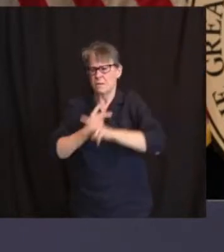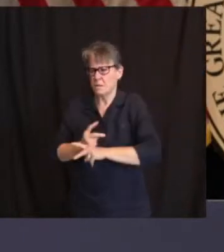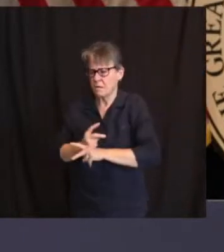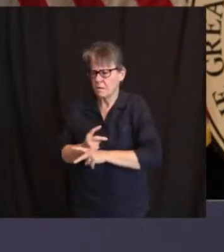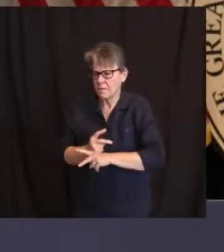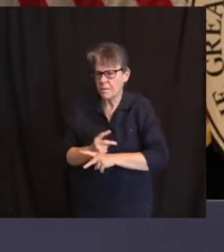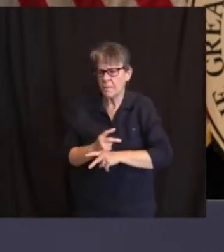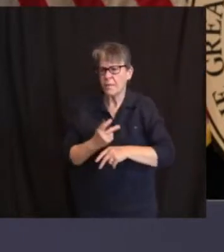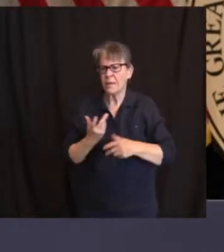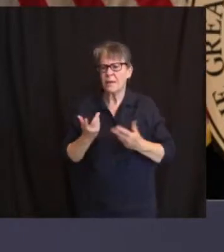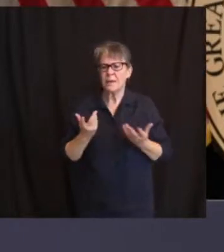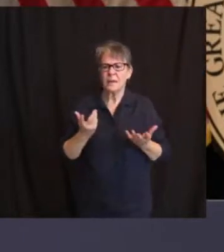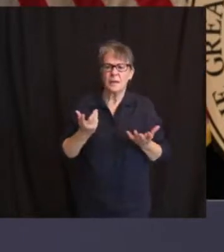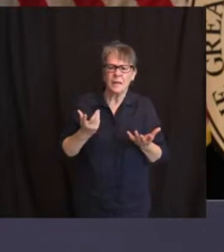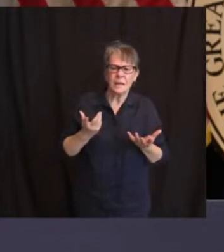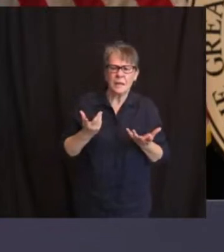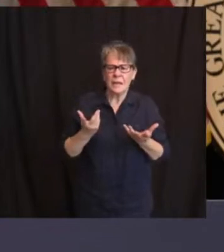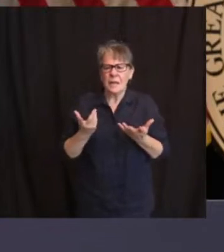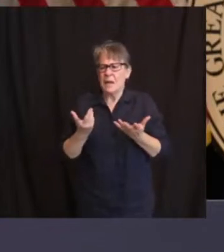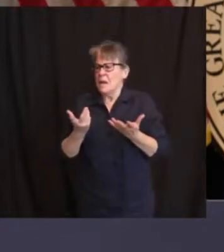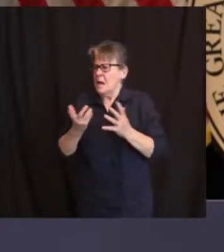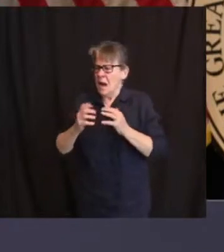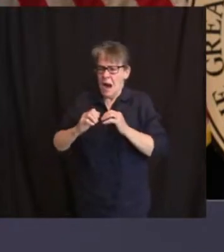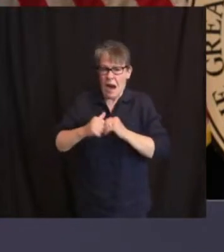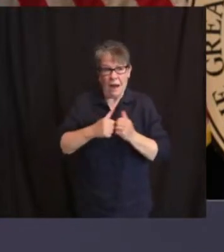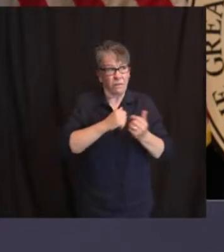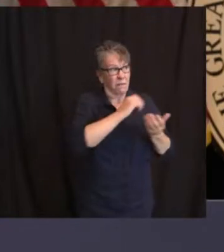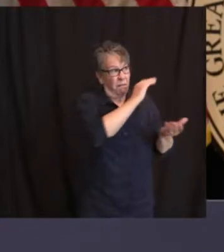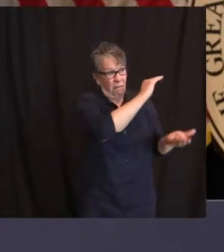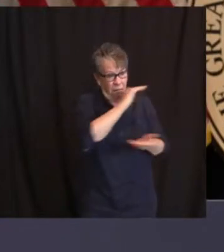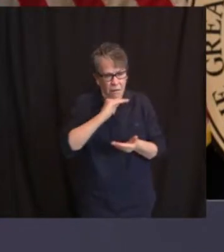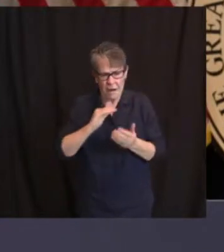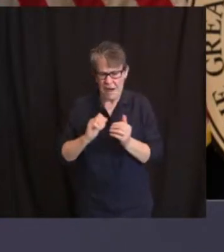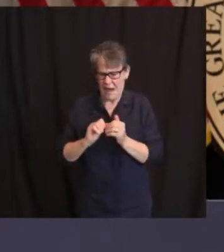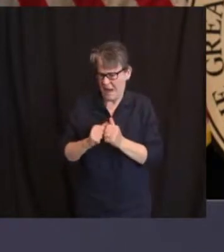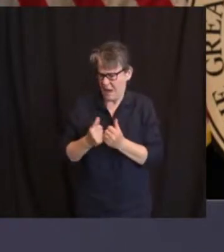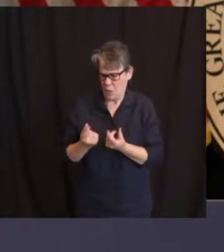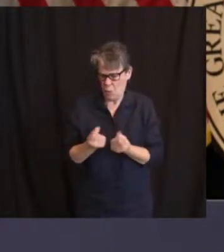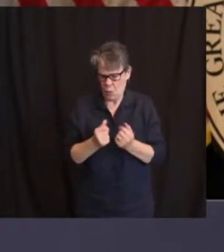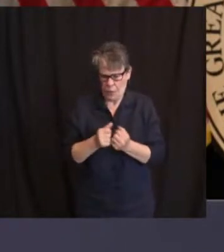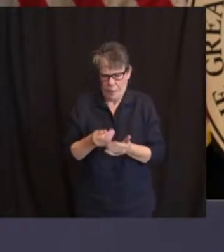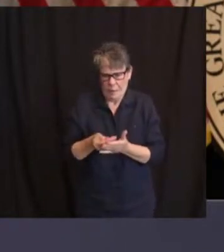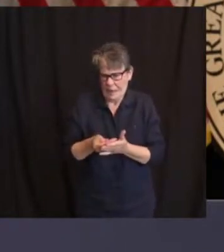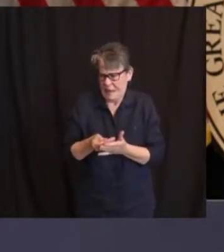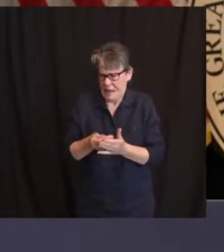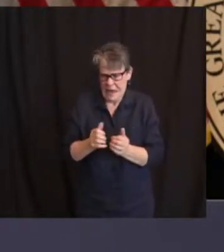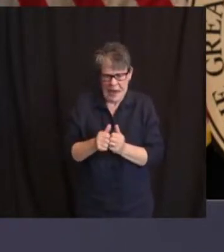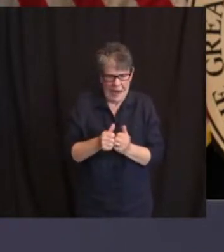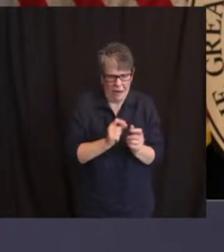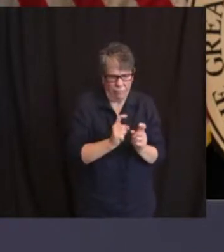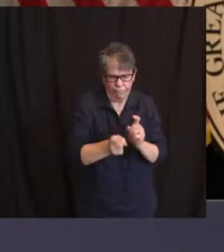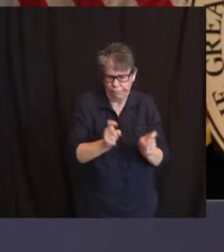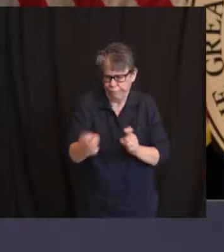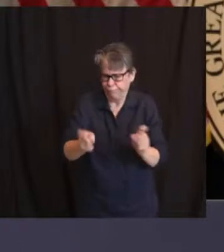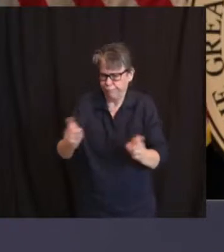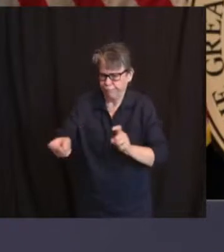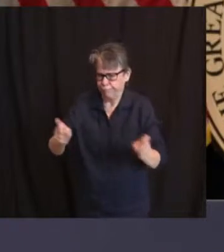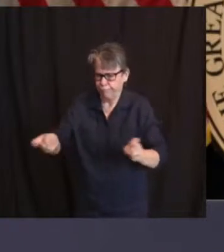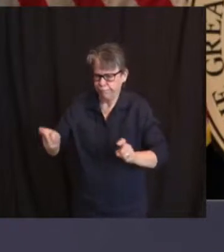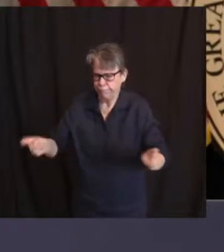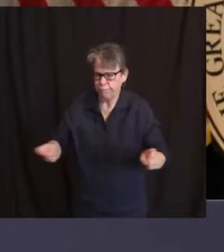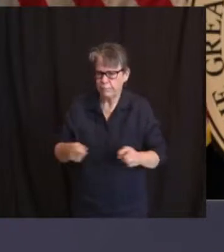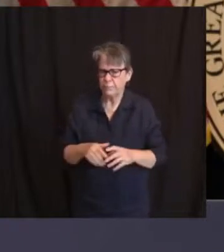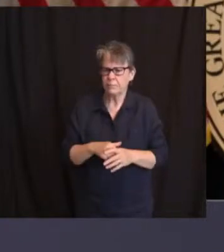taking advantage of the Fed lending facility. With the speaker, it was a follow-up on our conversation. We've had a number of them at this point,